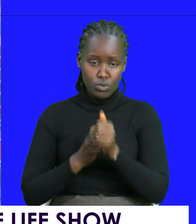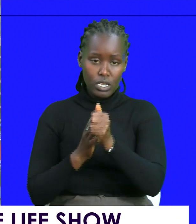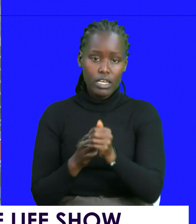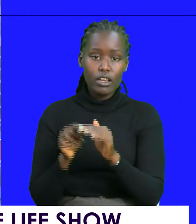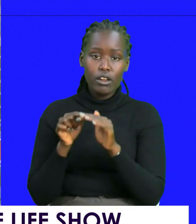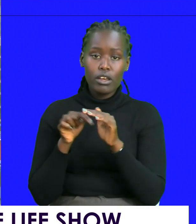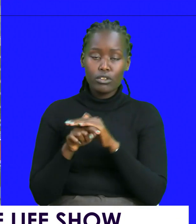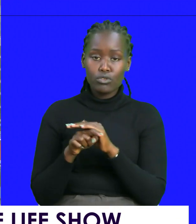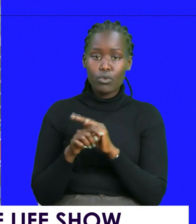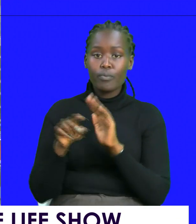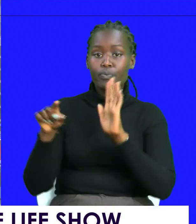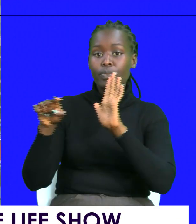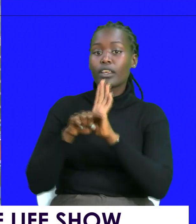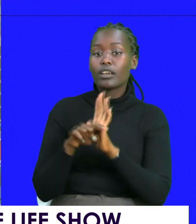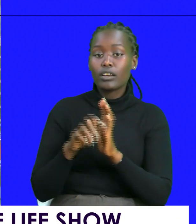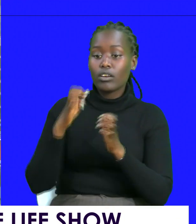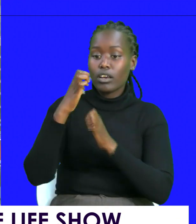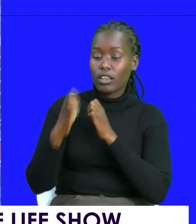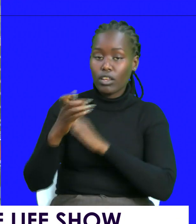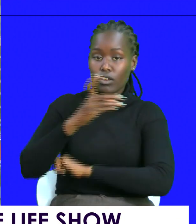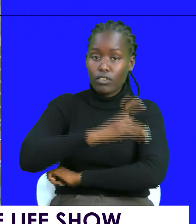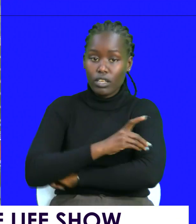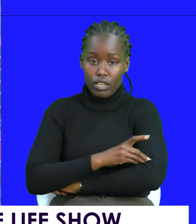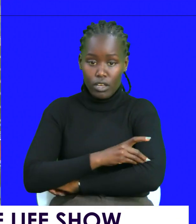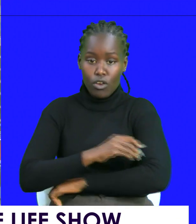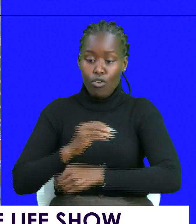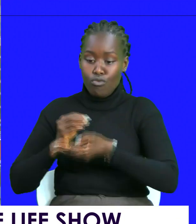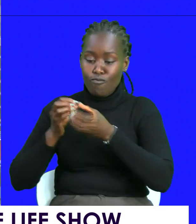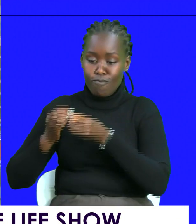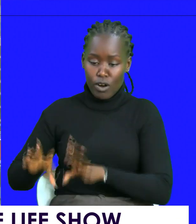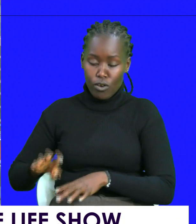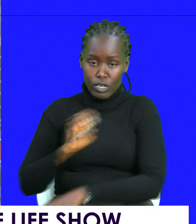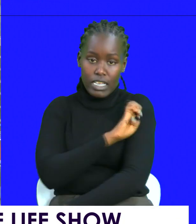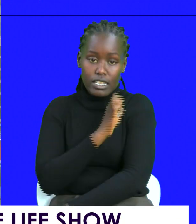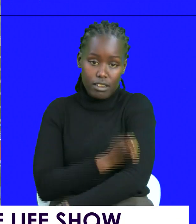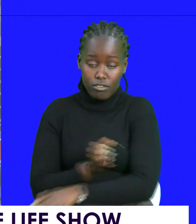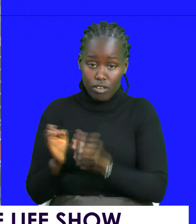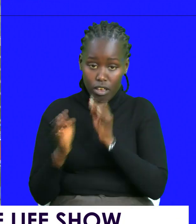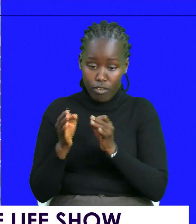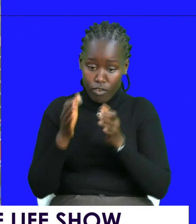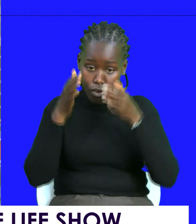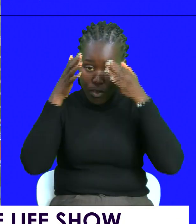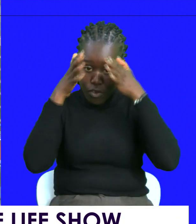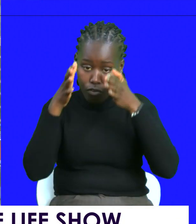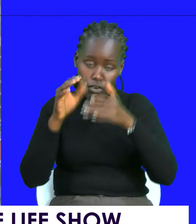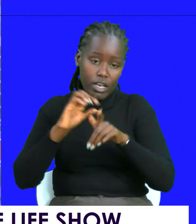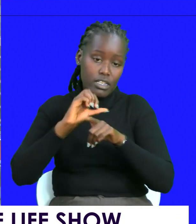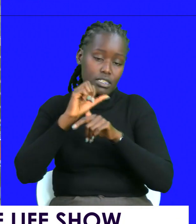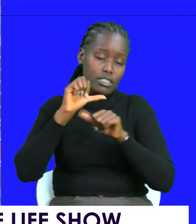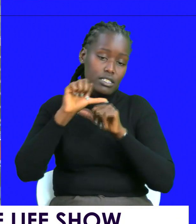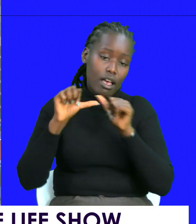negativity. At the end of the day, you will lose energy if you concentrated on negative